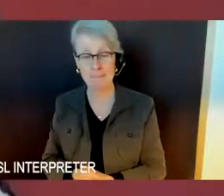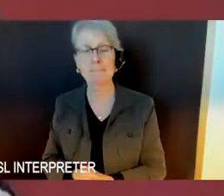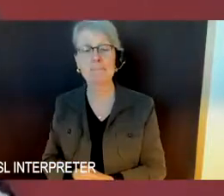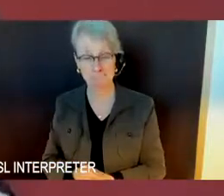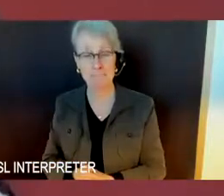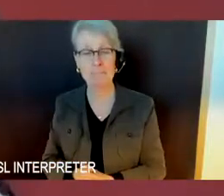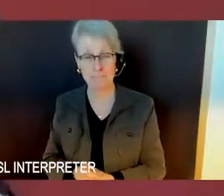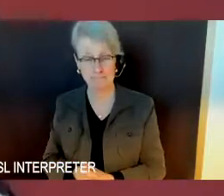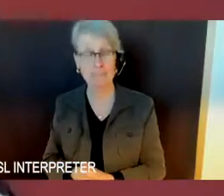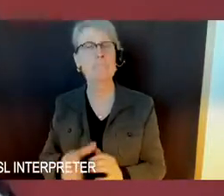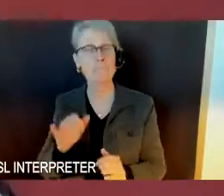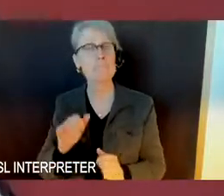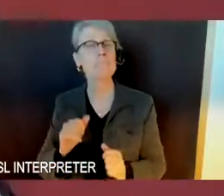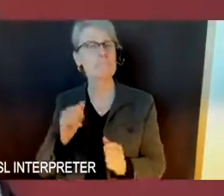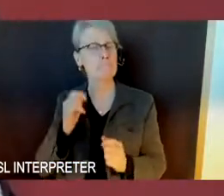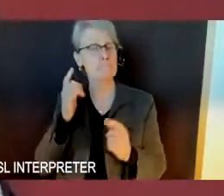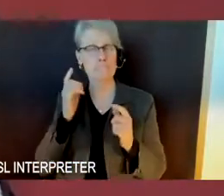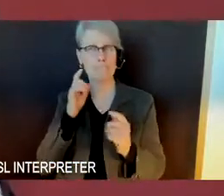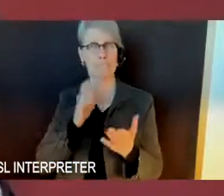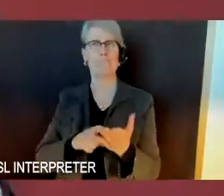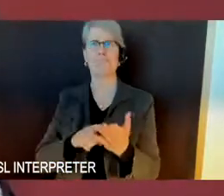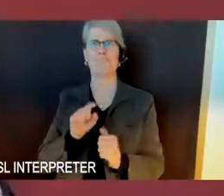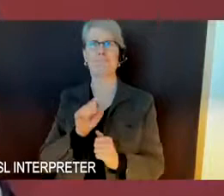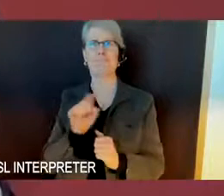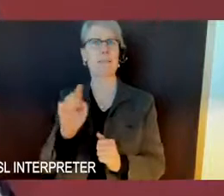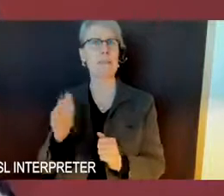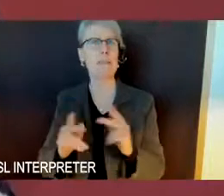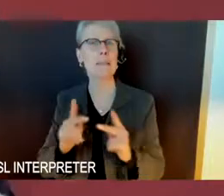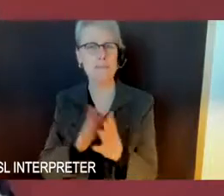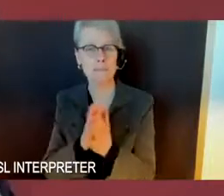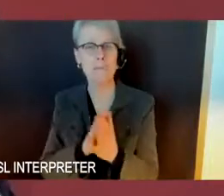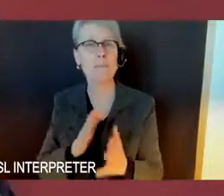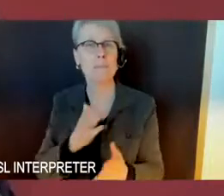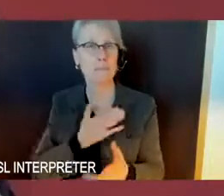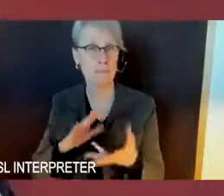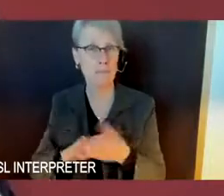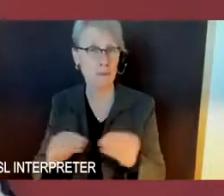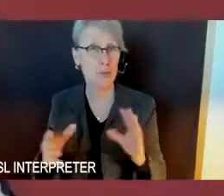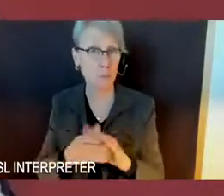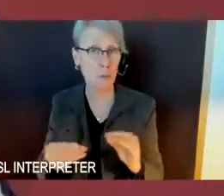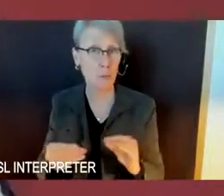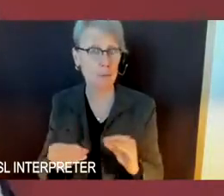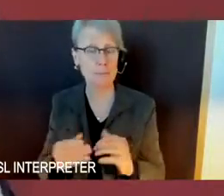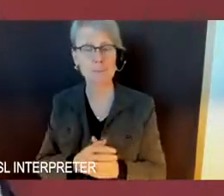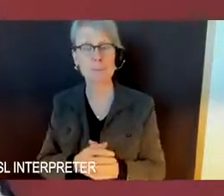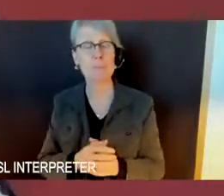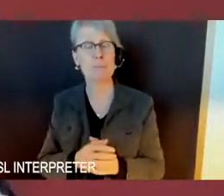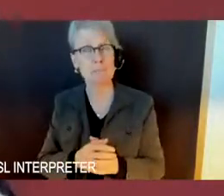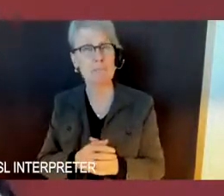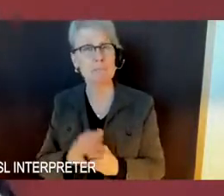I realized that there was interest in my story. And the reason was that